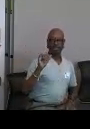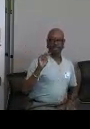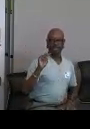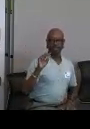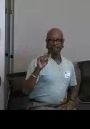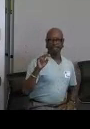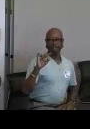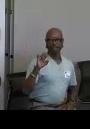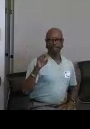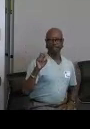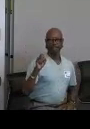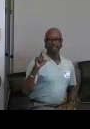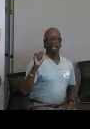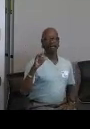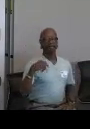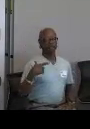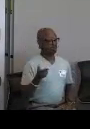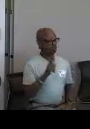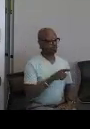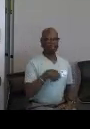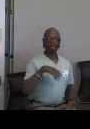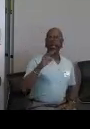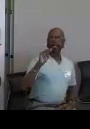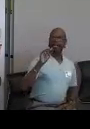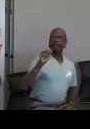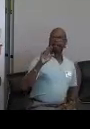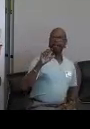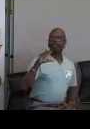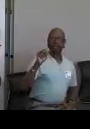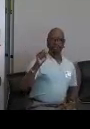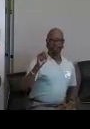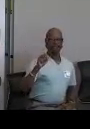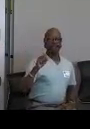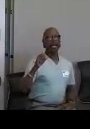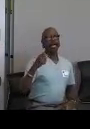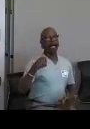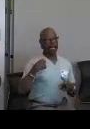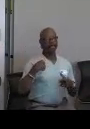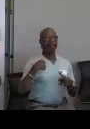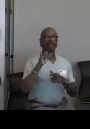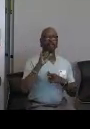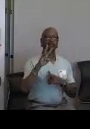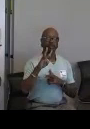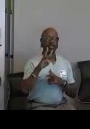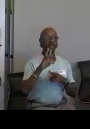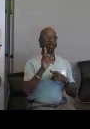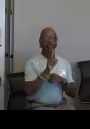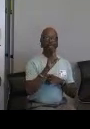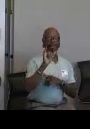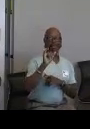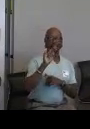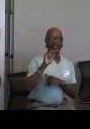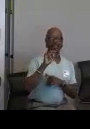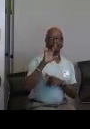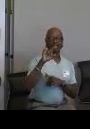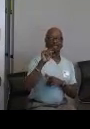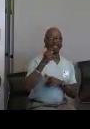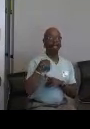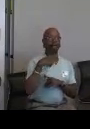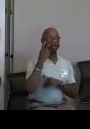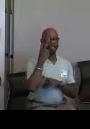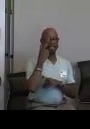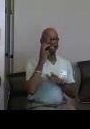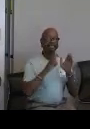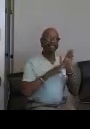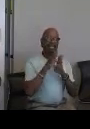to you. So hey everyone, my name is Marco Salsiccia. I am a software engineer over at Intuit. I'm a blind designer, and I actually